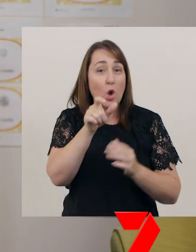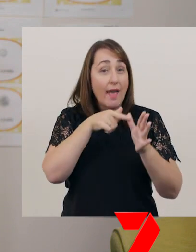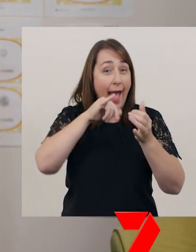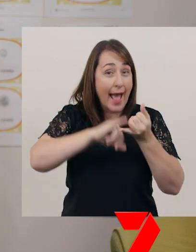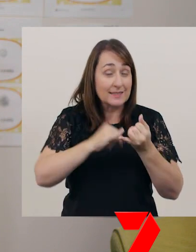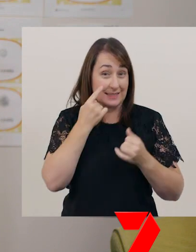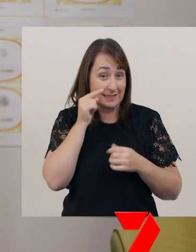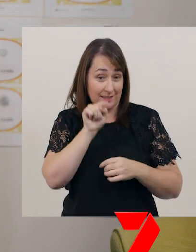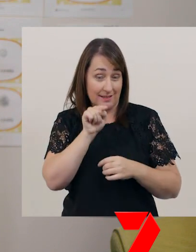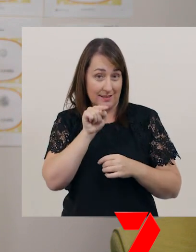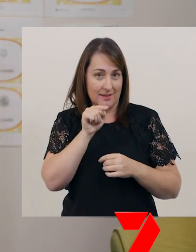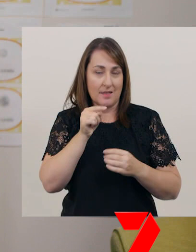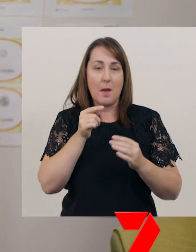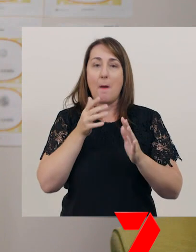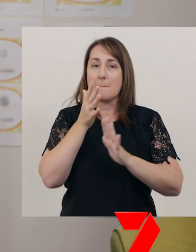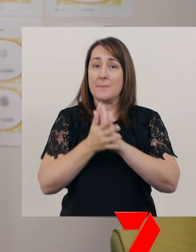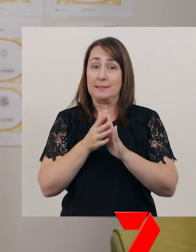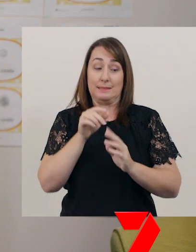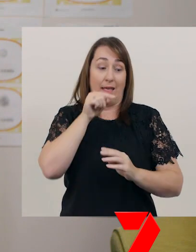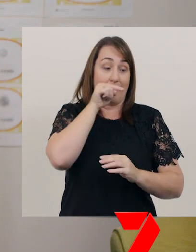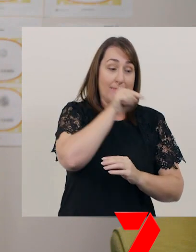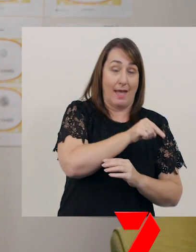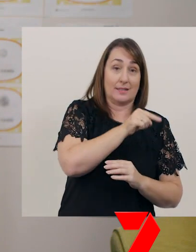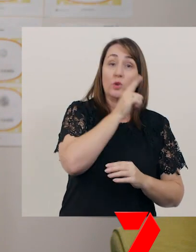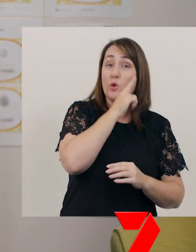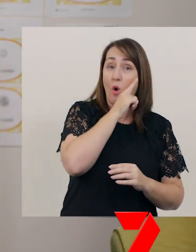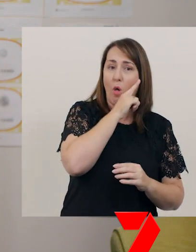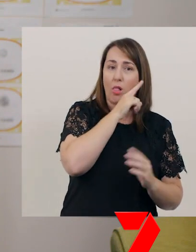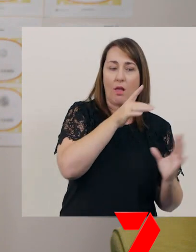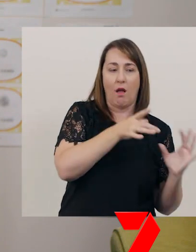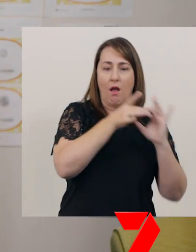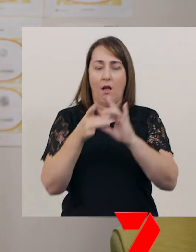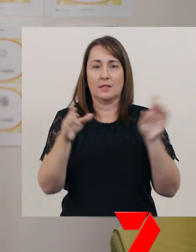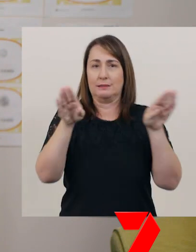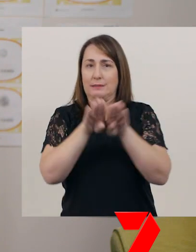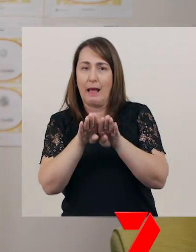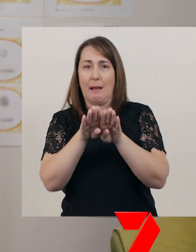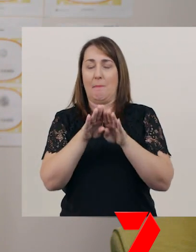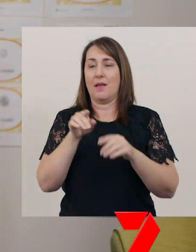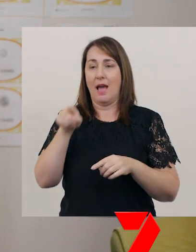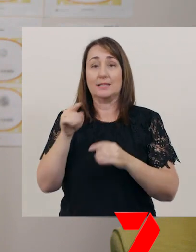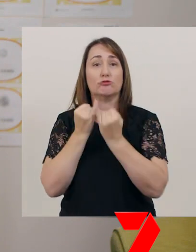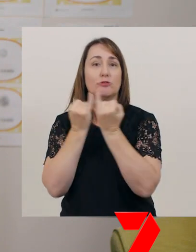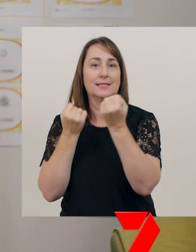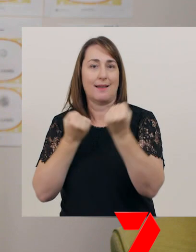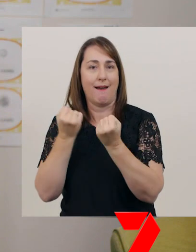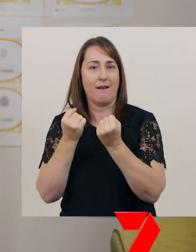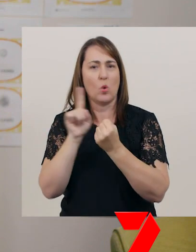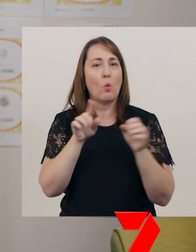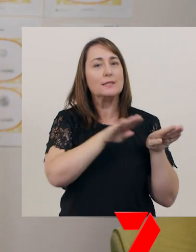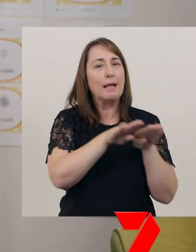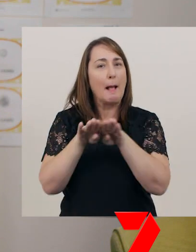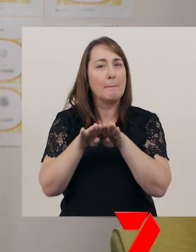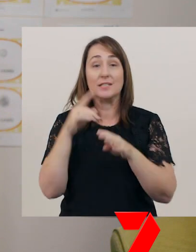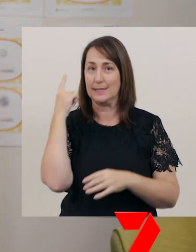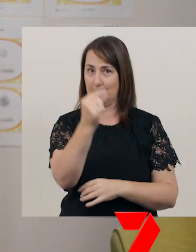simile, suggesting that one thing, the girl Lexi, has the qualities of the other, the race car. In this case, the quality being compared